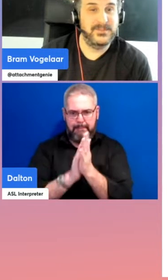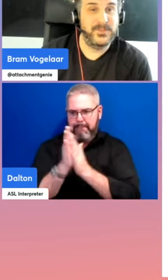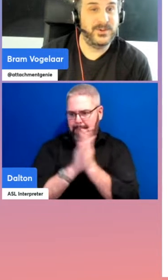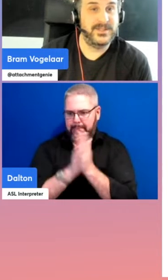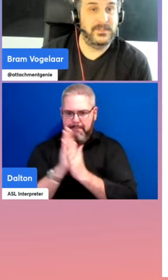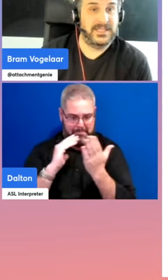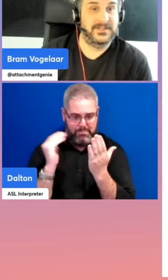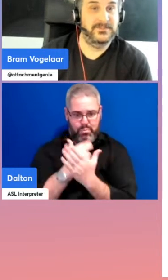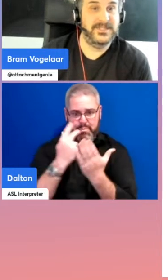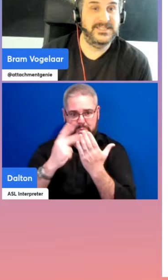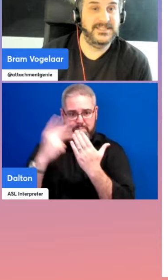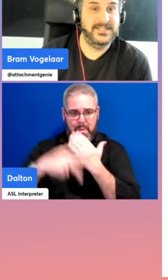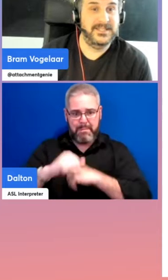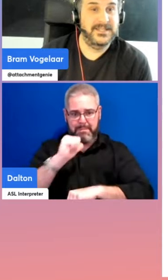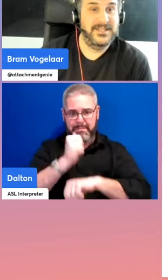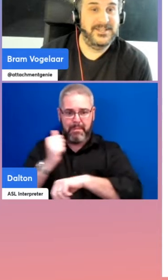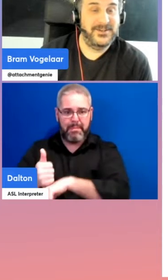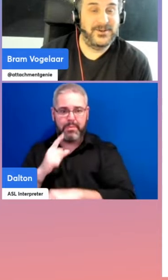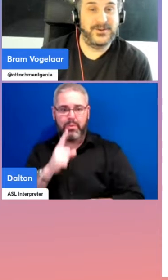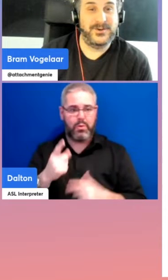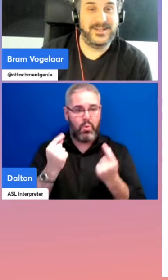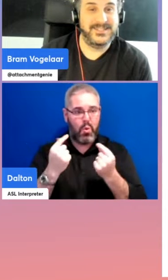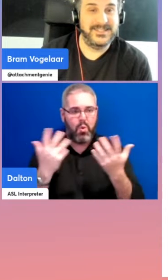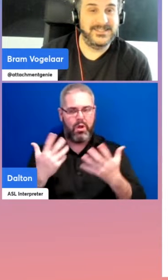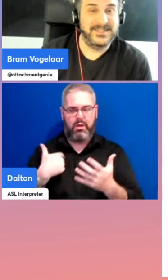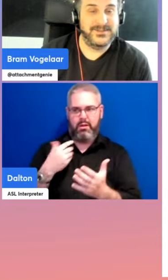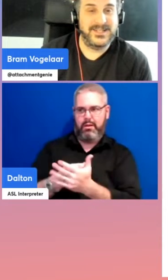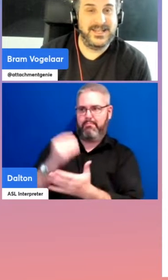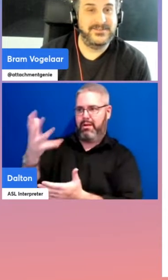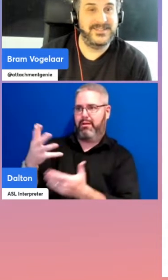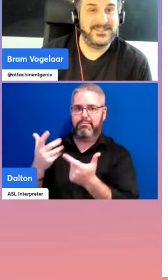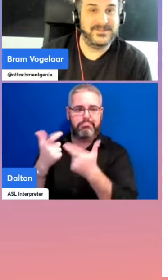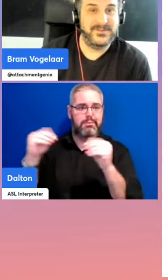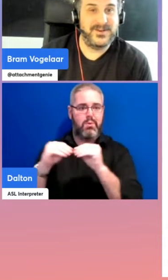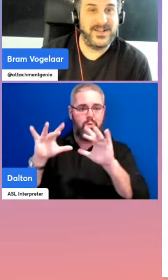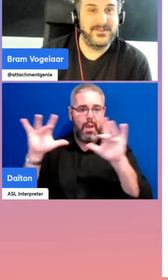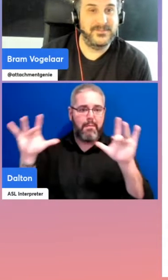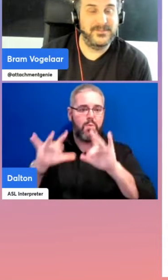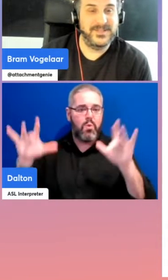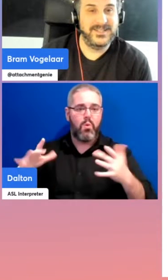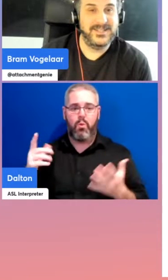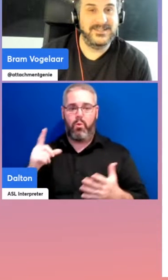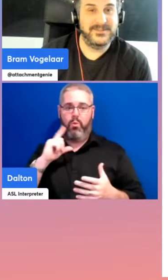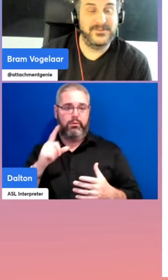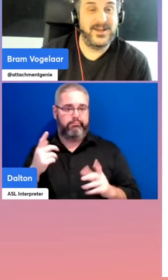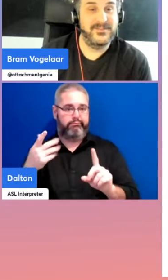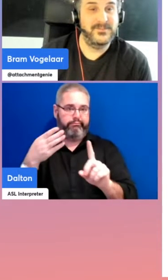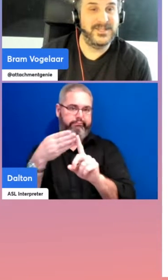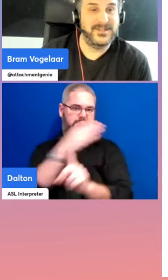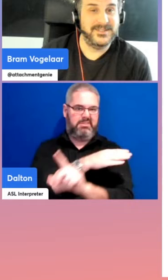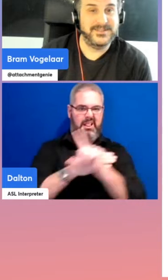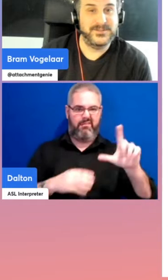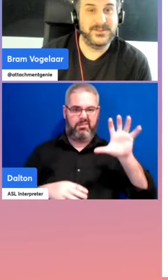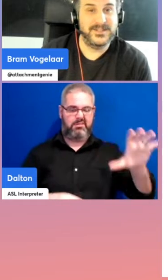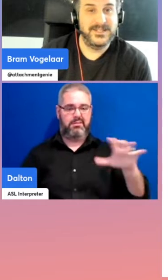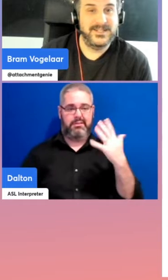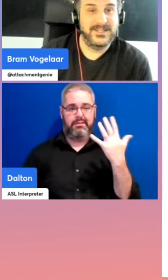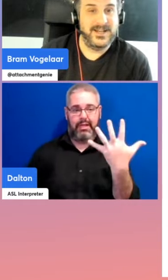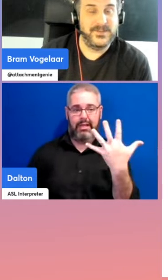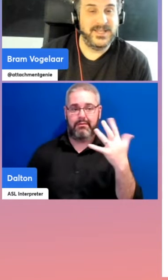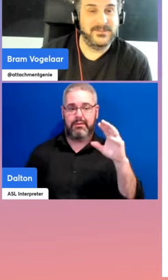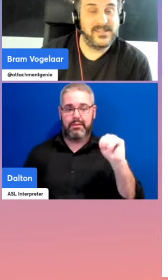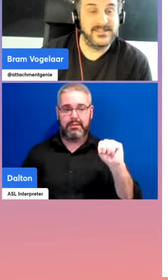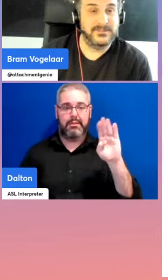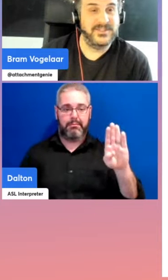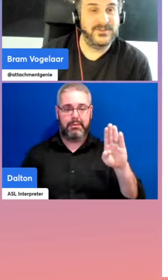You basically bought a bigger PC, or as you see on the left, that's a 5 MB hard disk for